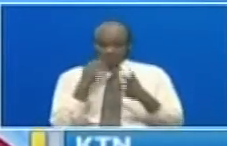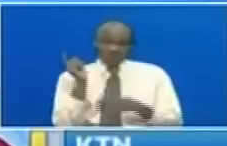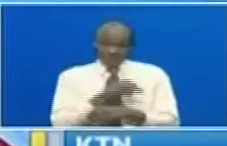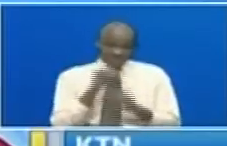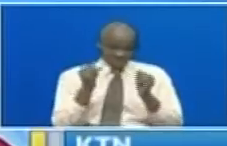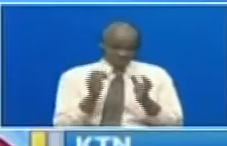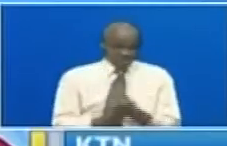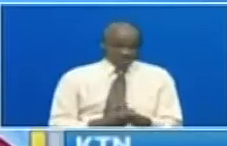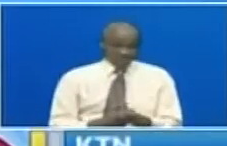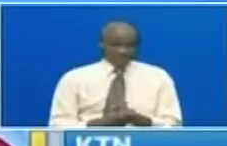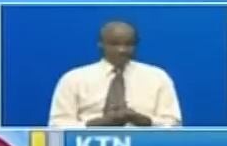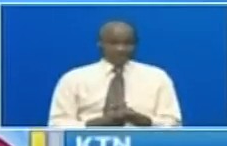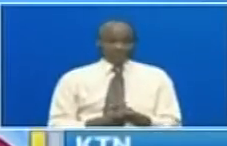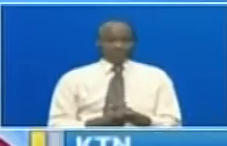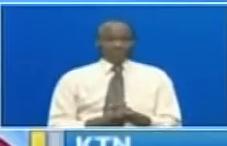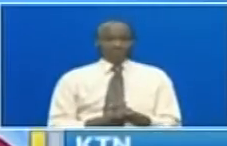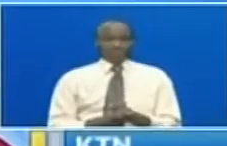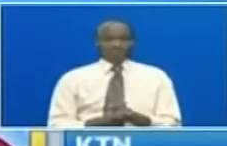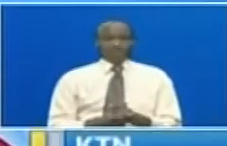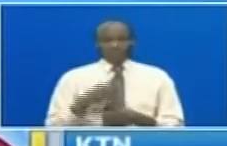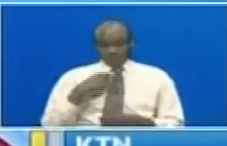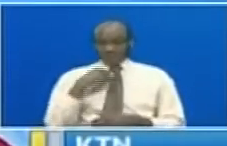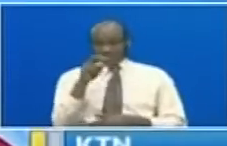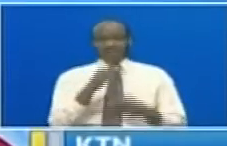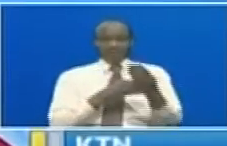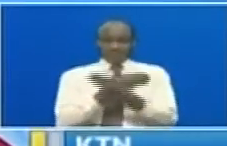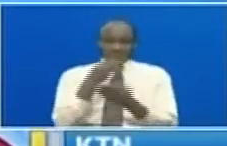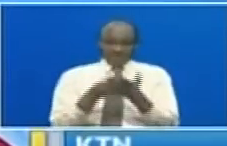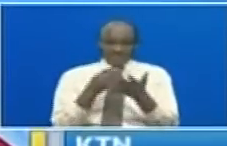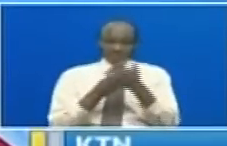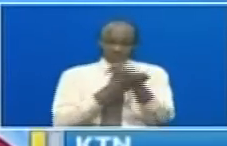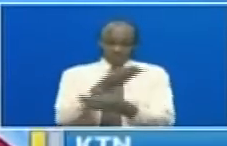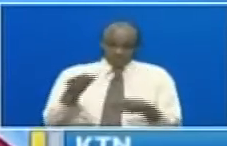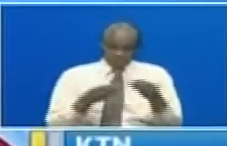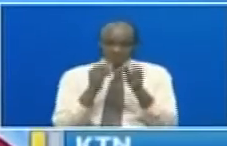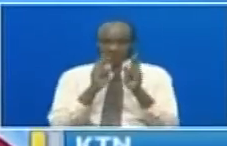bulletin here on KTN Prime, let's now take a look at our financial market report.